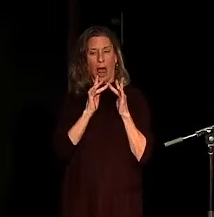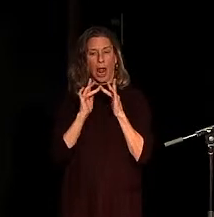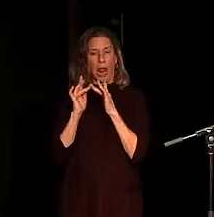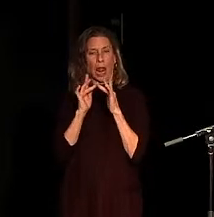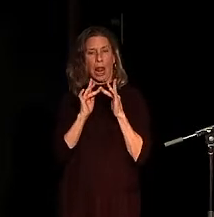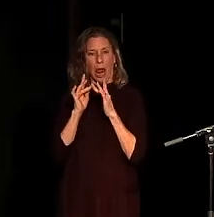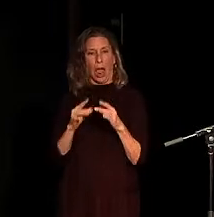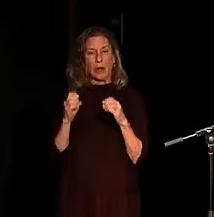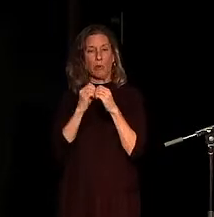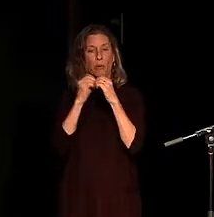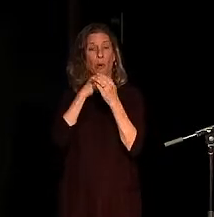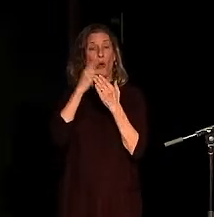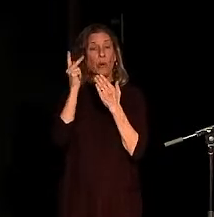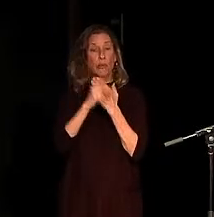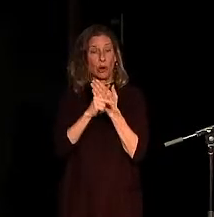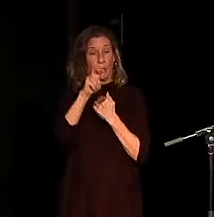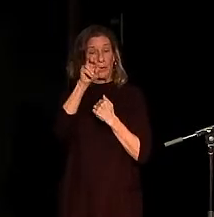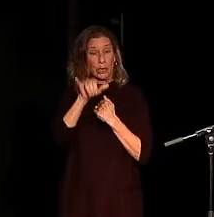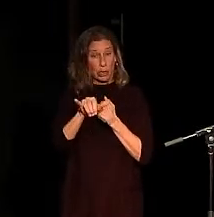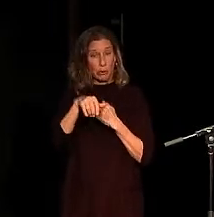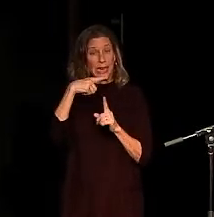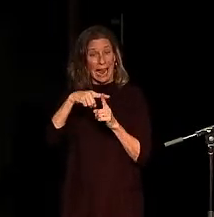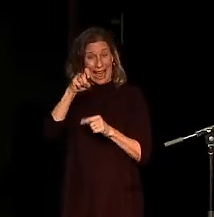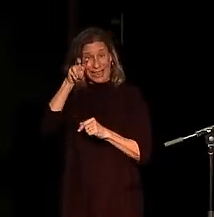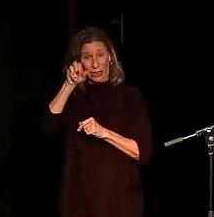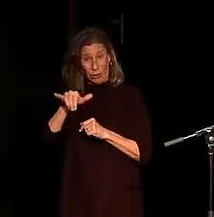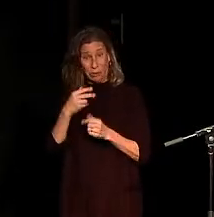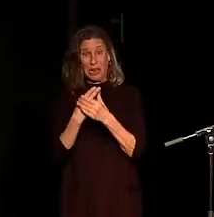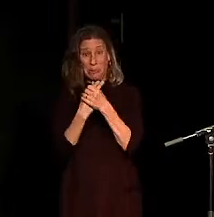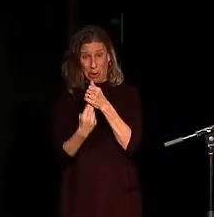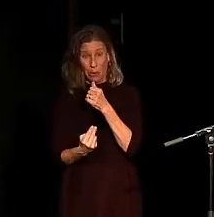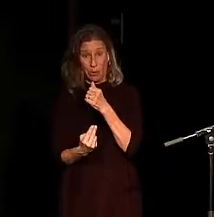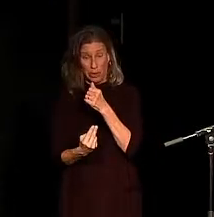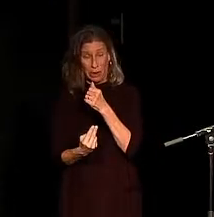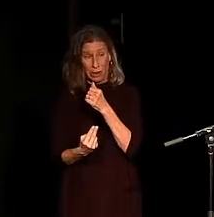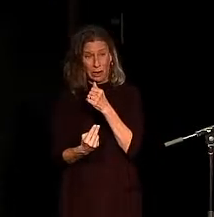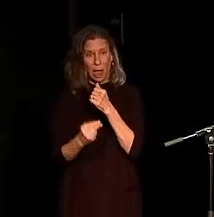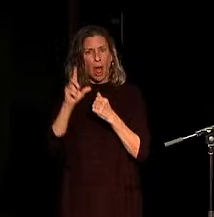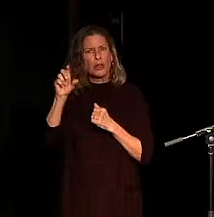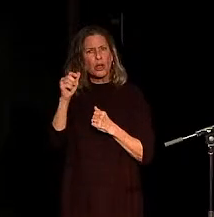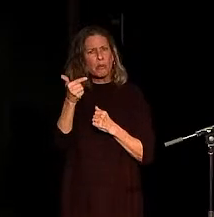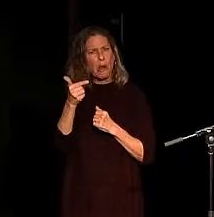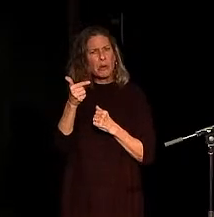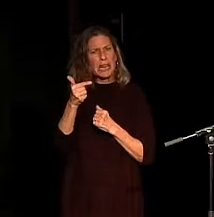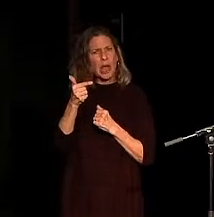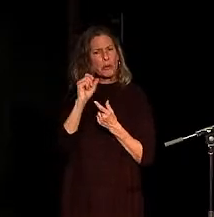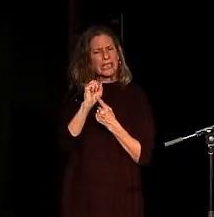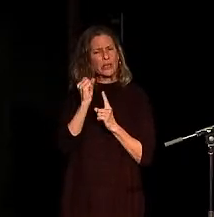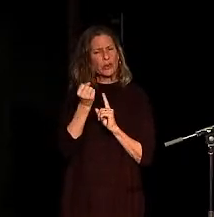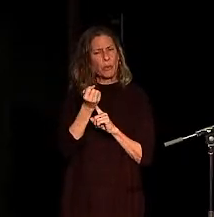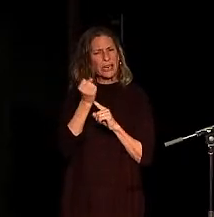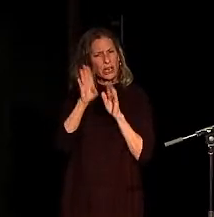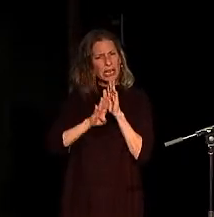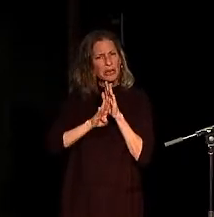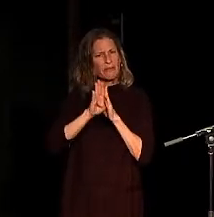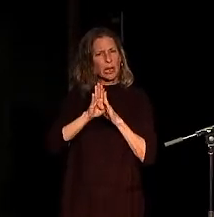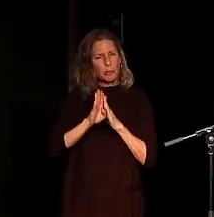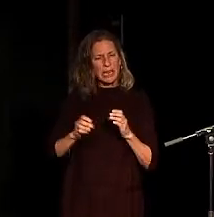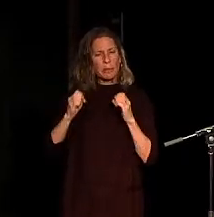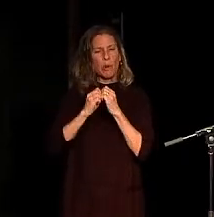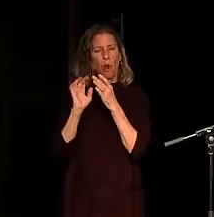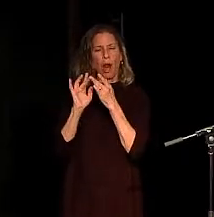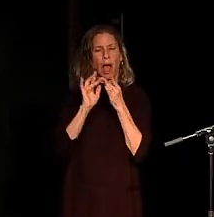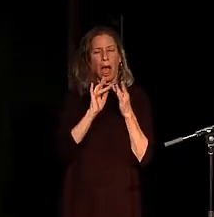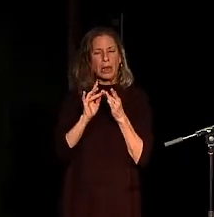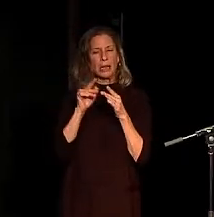justice programs, including at CUNY and SUNY colleges, where does LaGuardia stand on the development of online programs